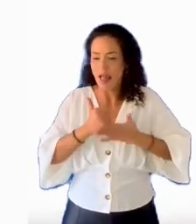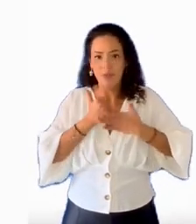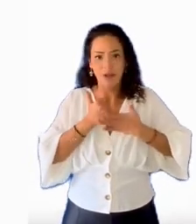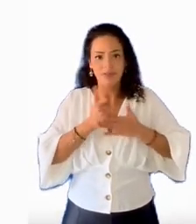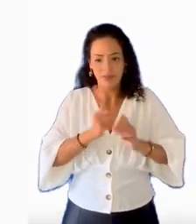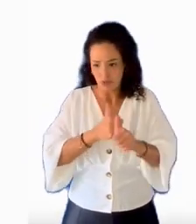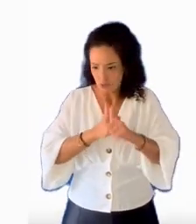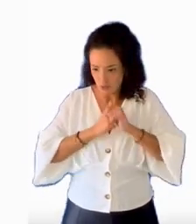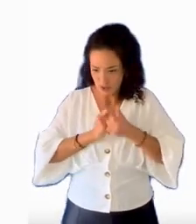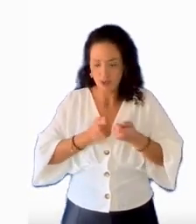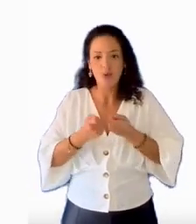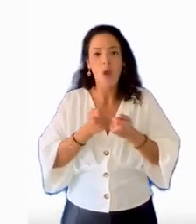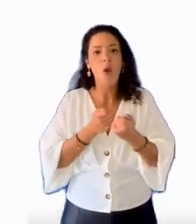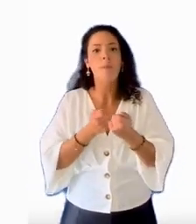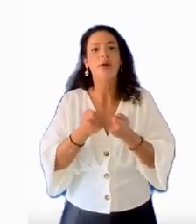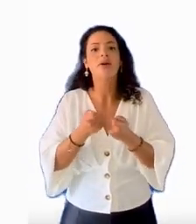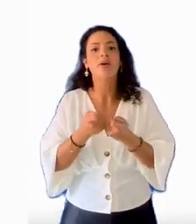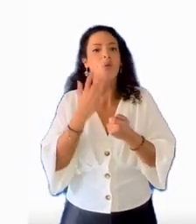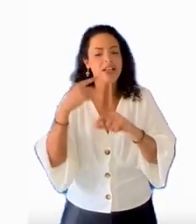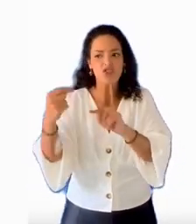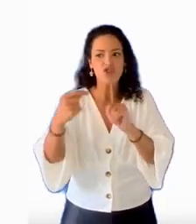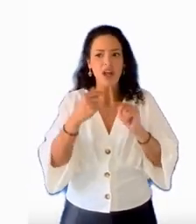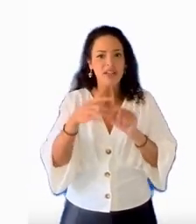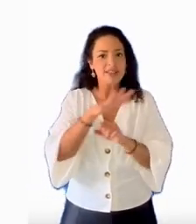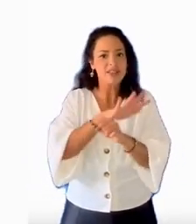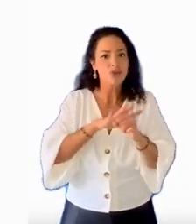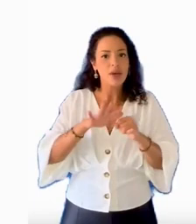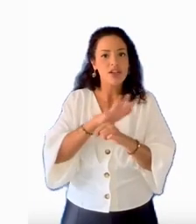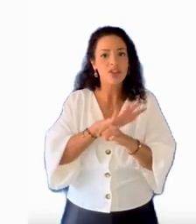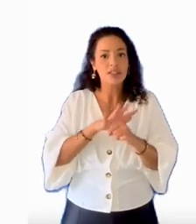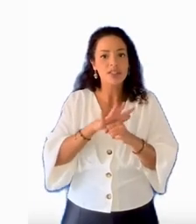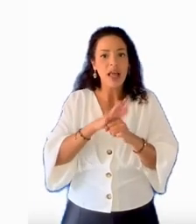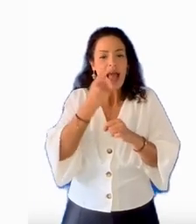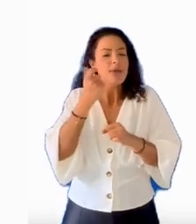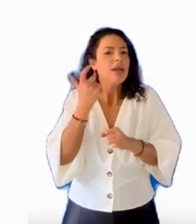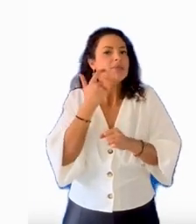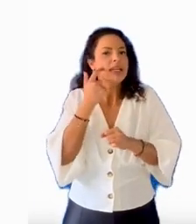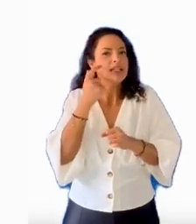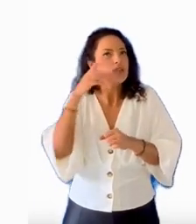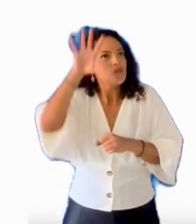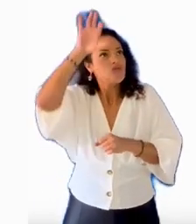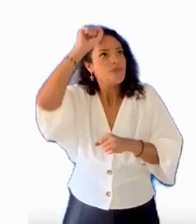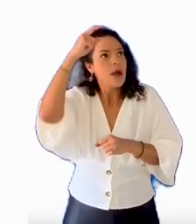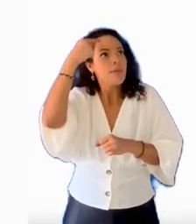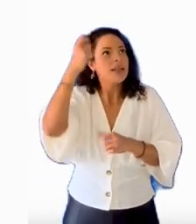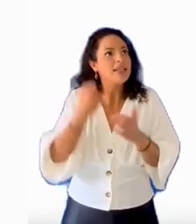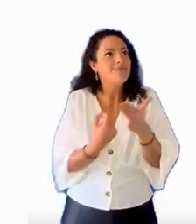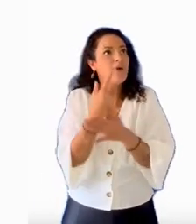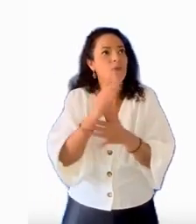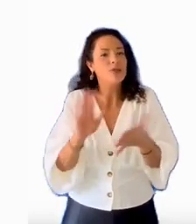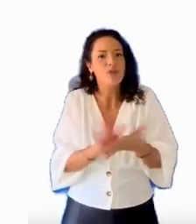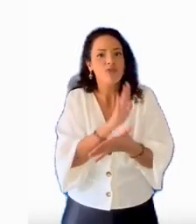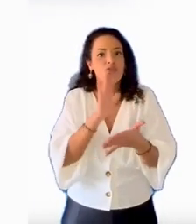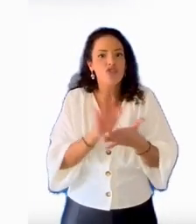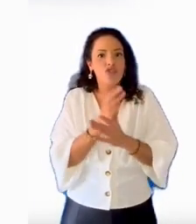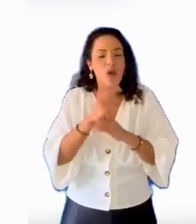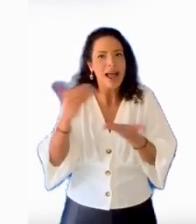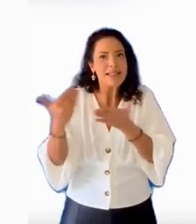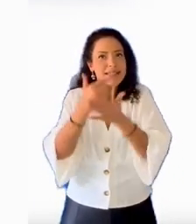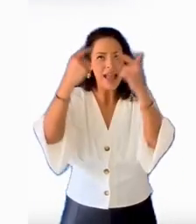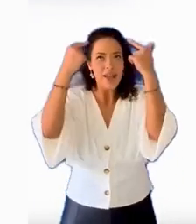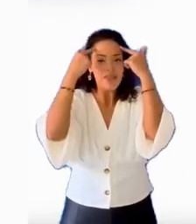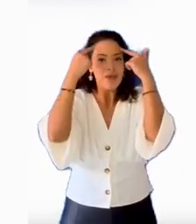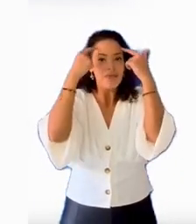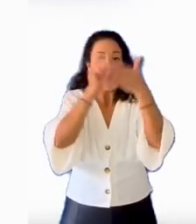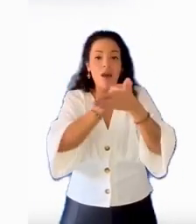us to cope. It also becomes easier and more instinctive to locate these moments of joy, to recognise and savour them as such. Both